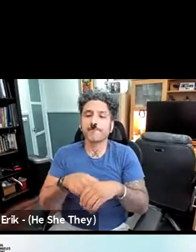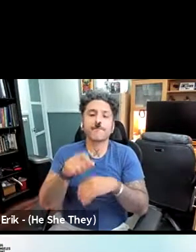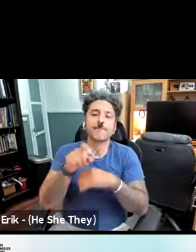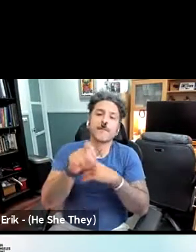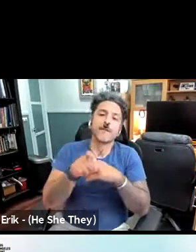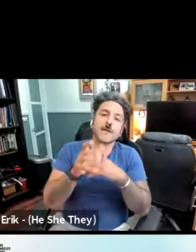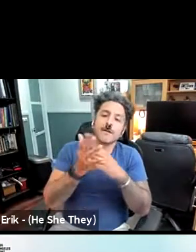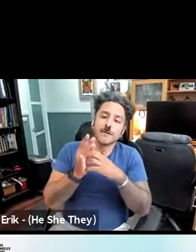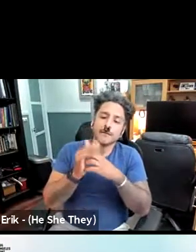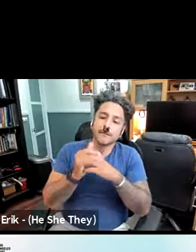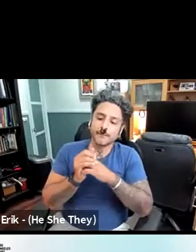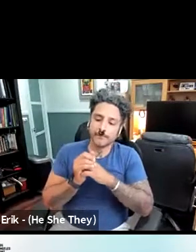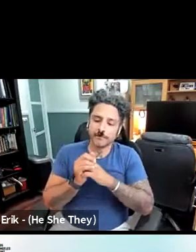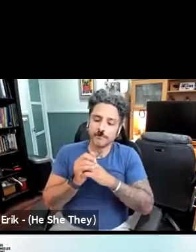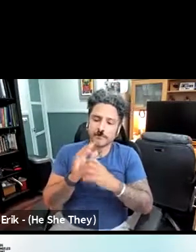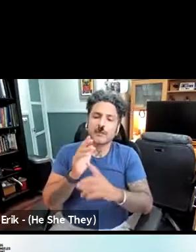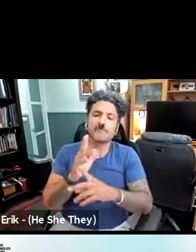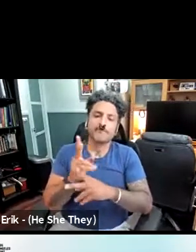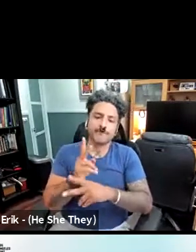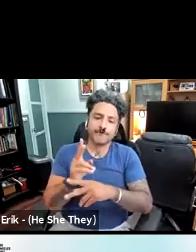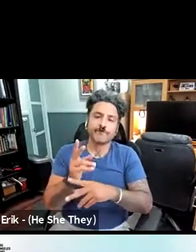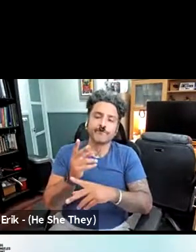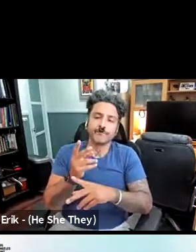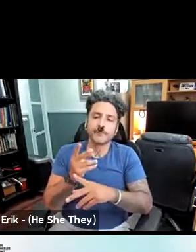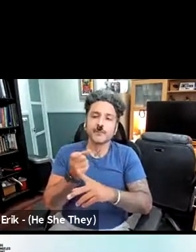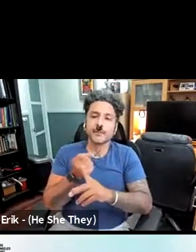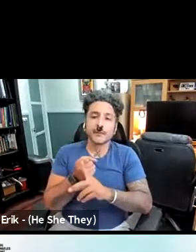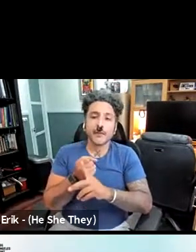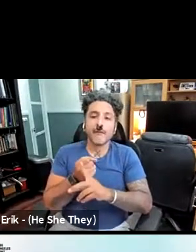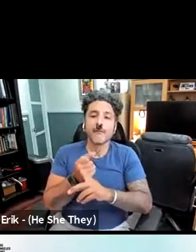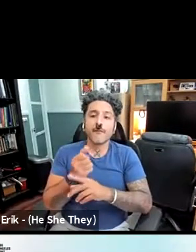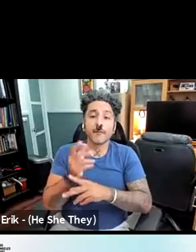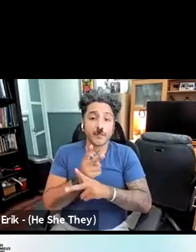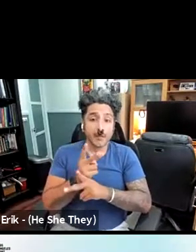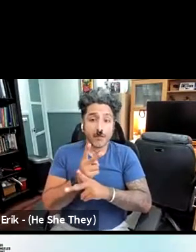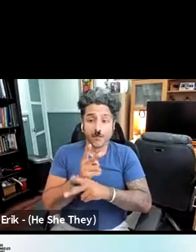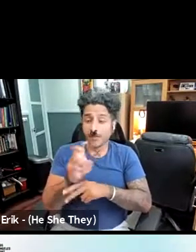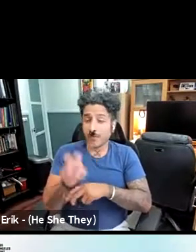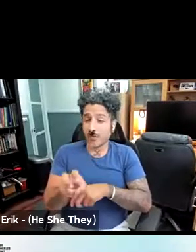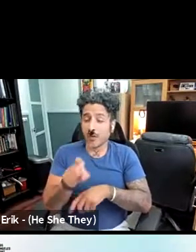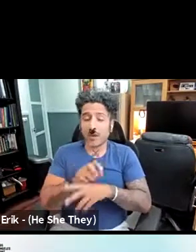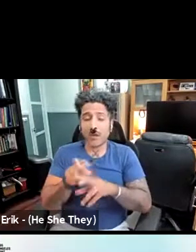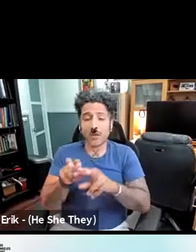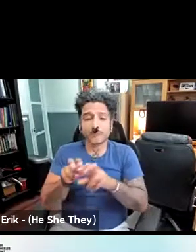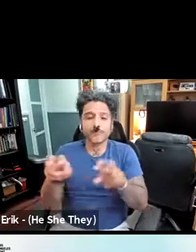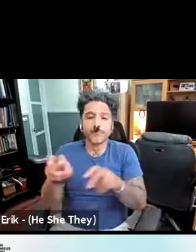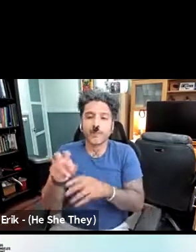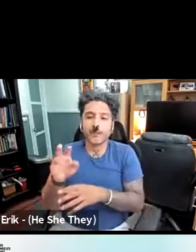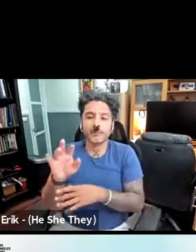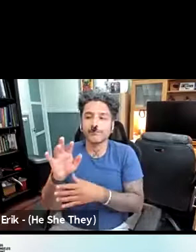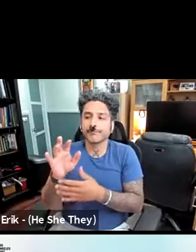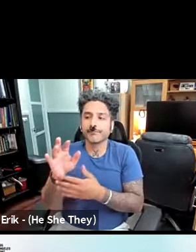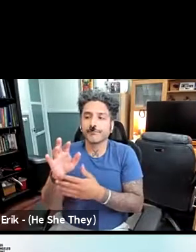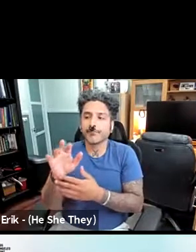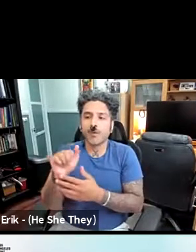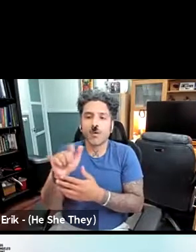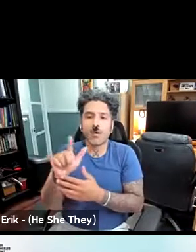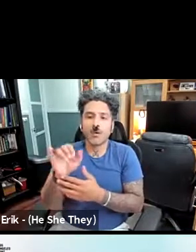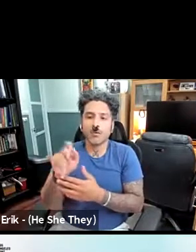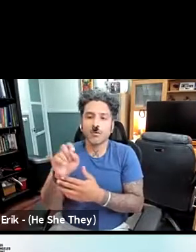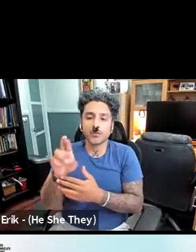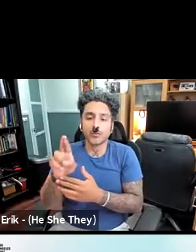If you're not there and you can make an altar, you know, make an altar, and it could be something simple as,